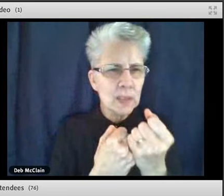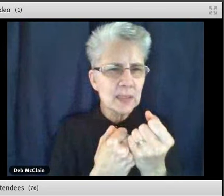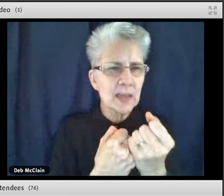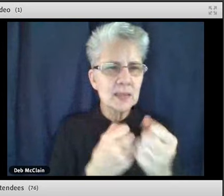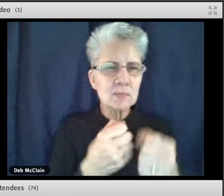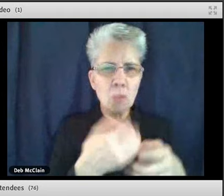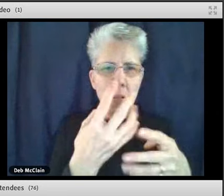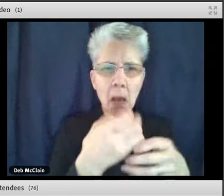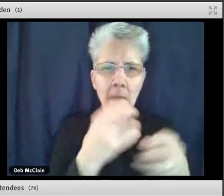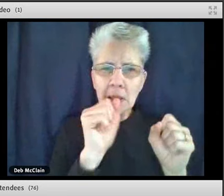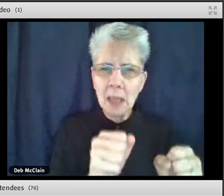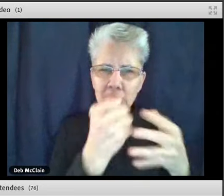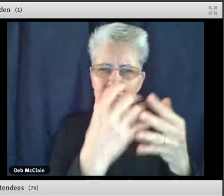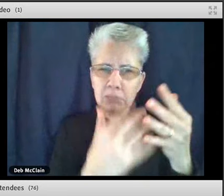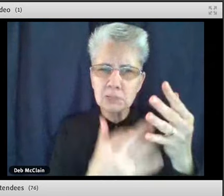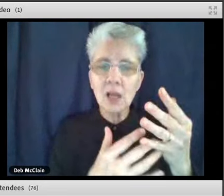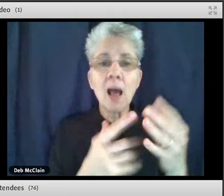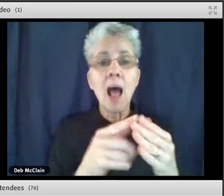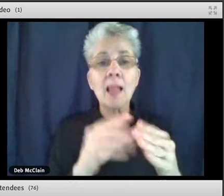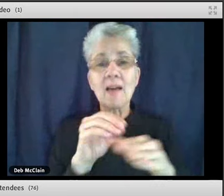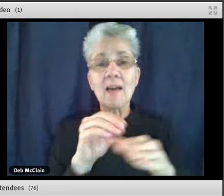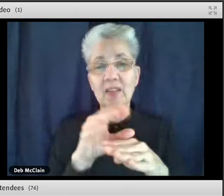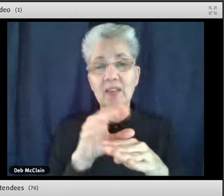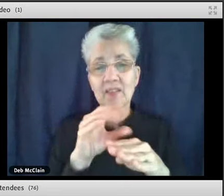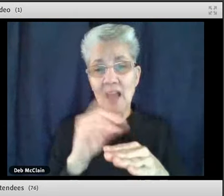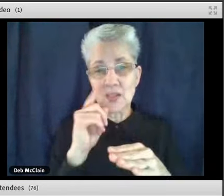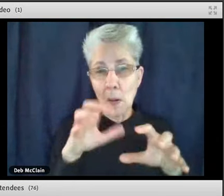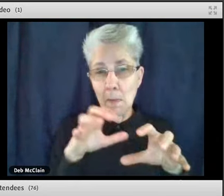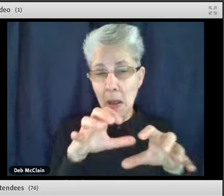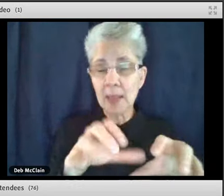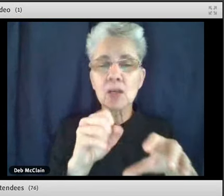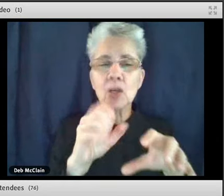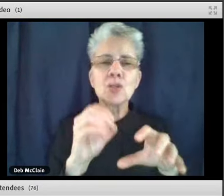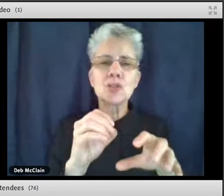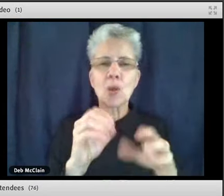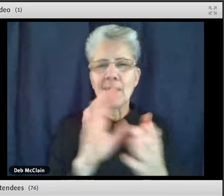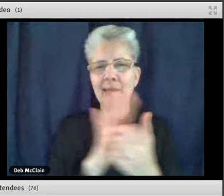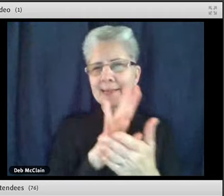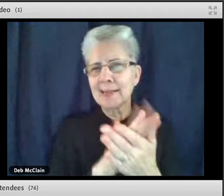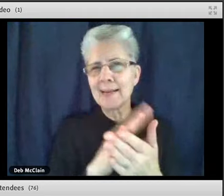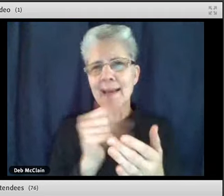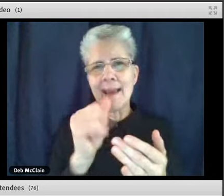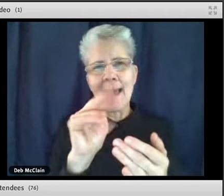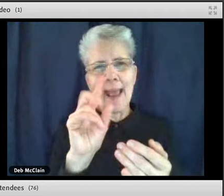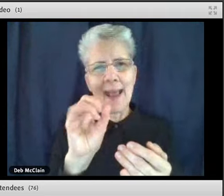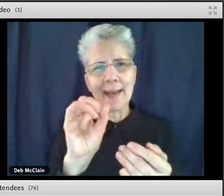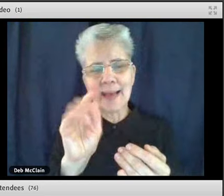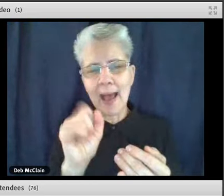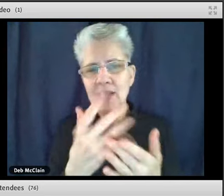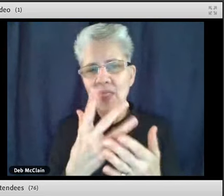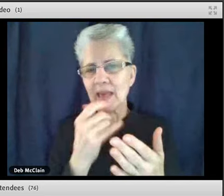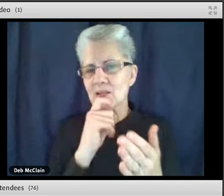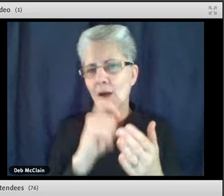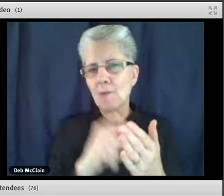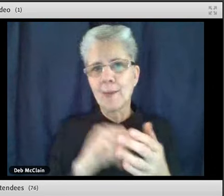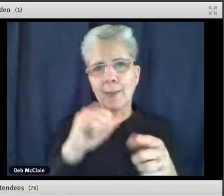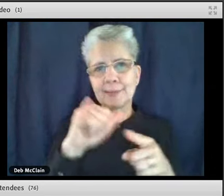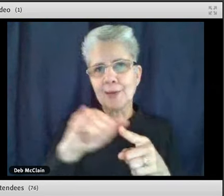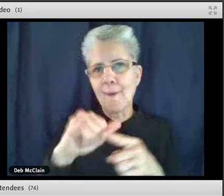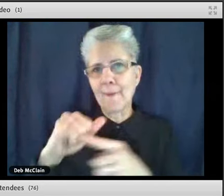It does it by region. And it talks about things that are happening. And again, it gives you a